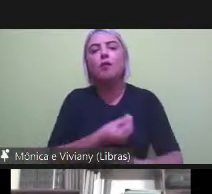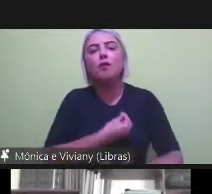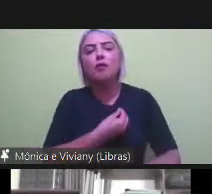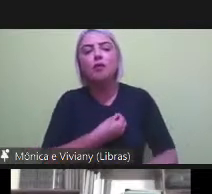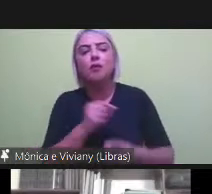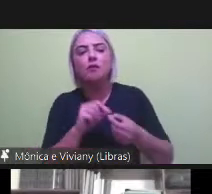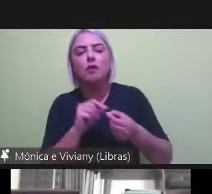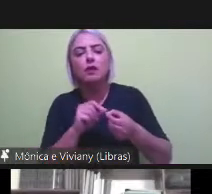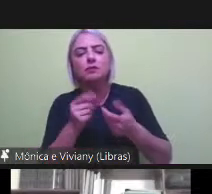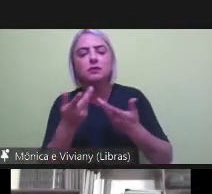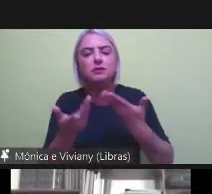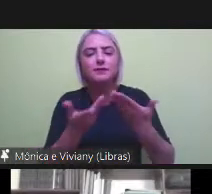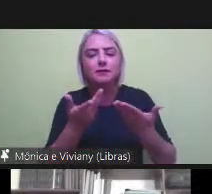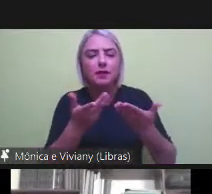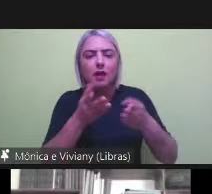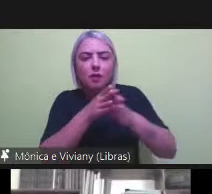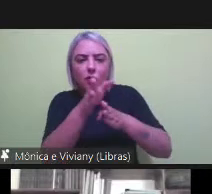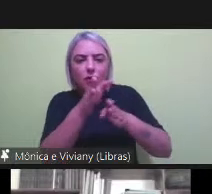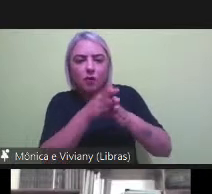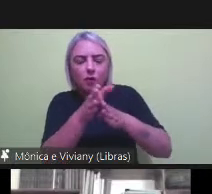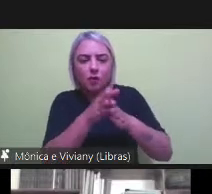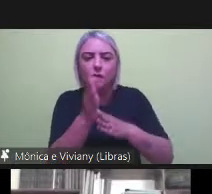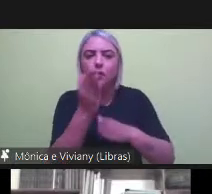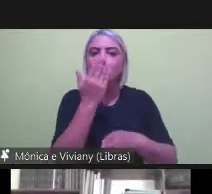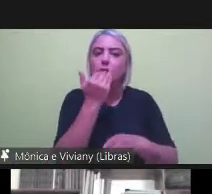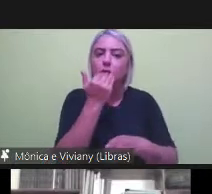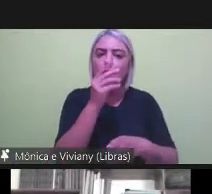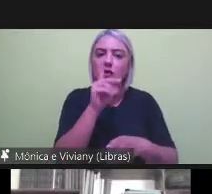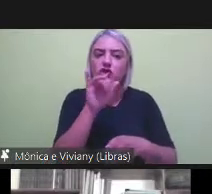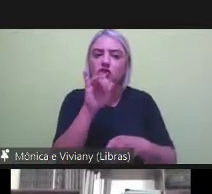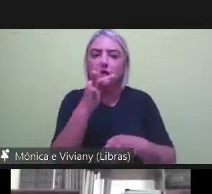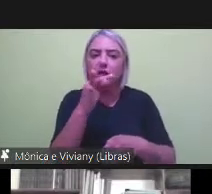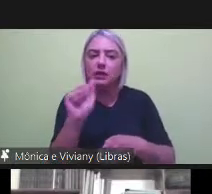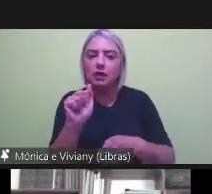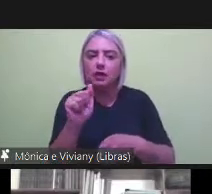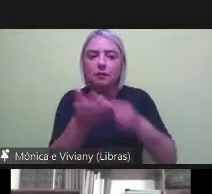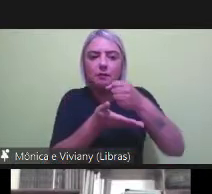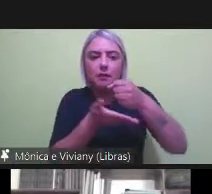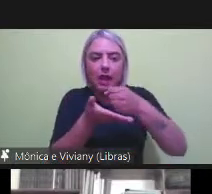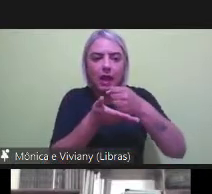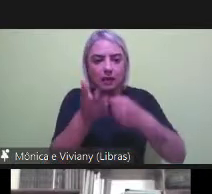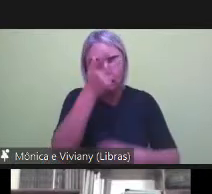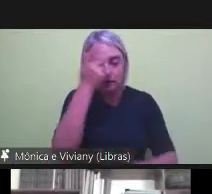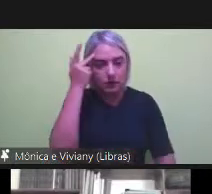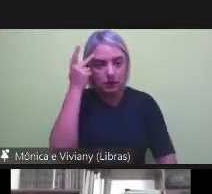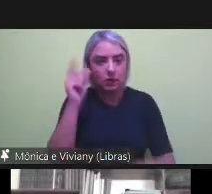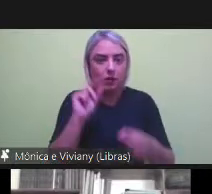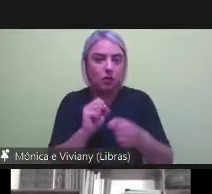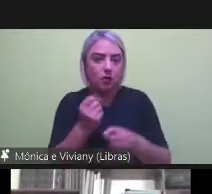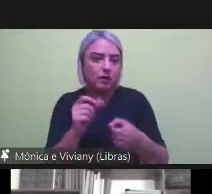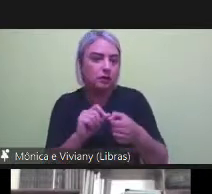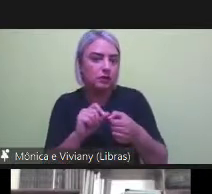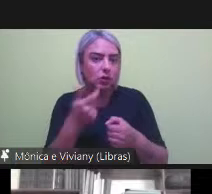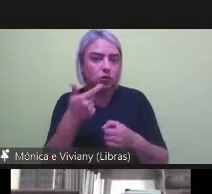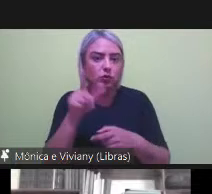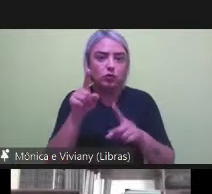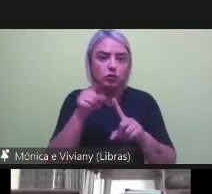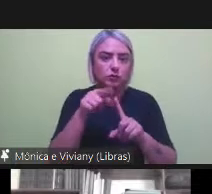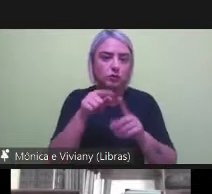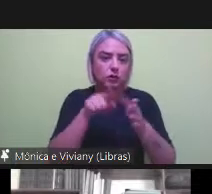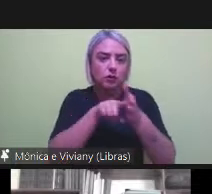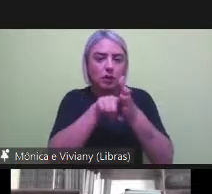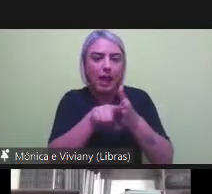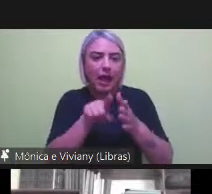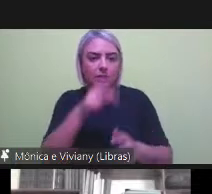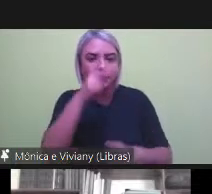offered some advice, basic advice, to try and to ask them to have another medical